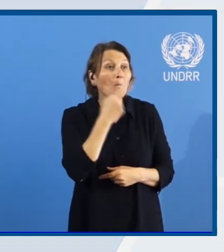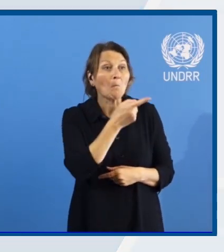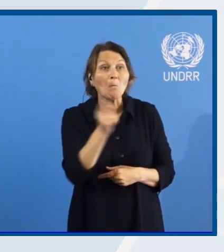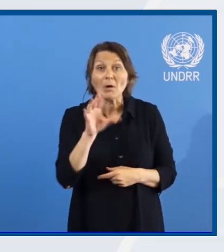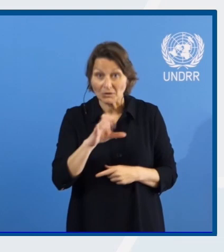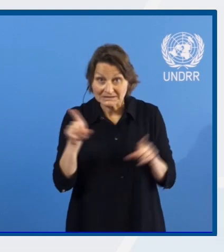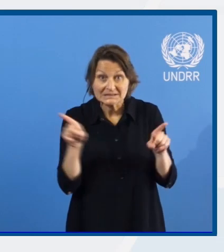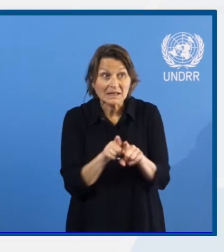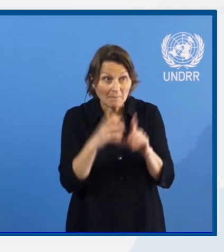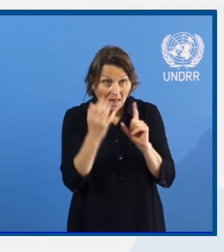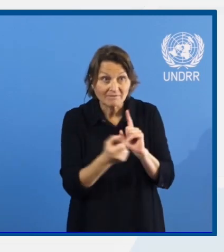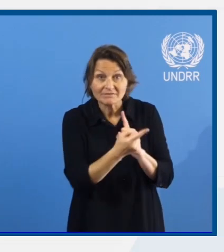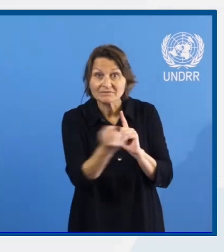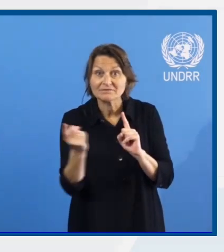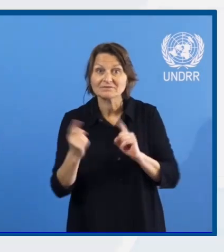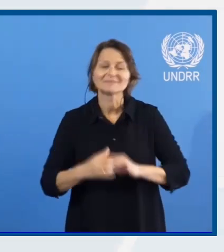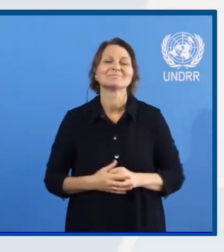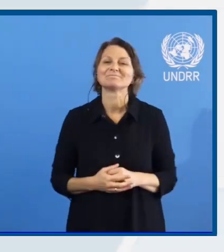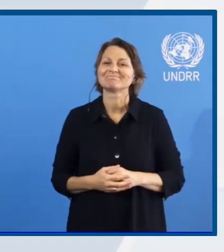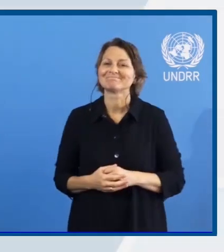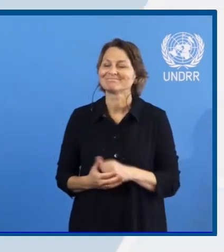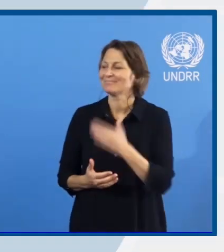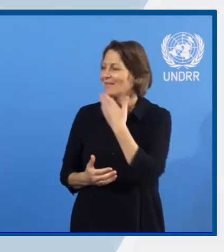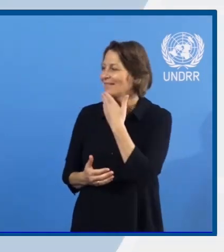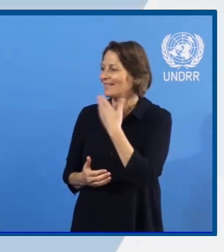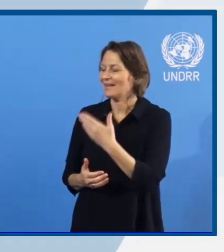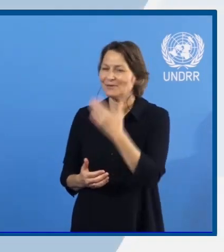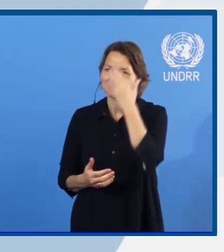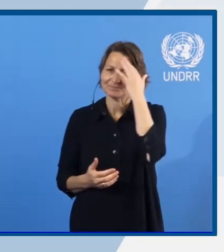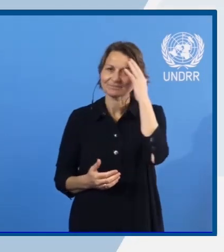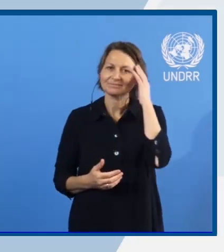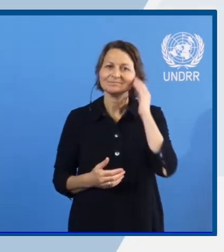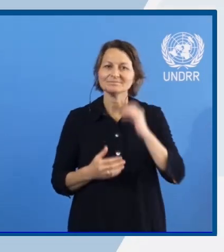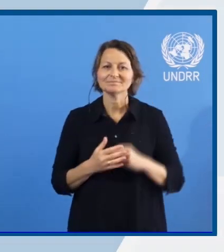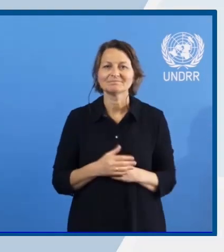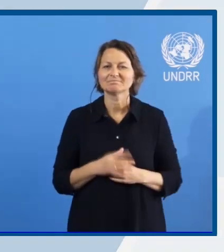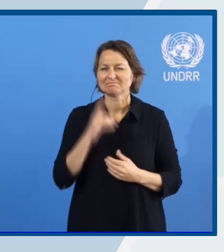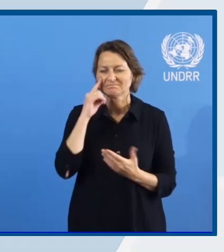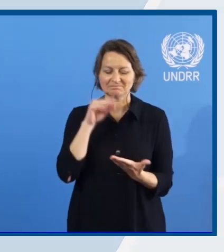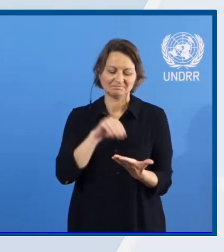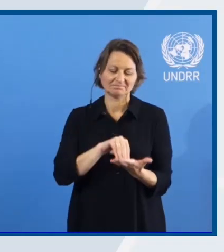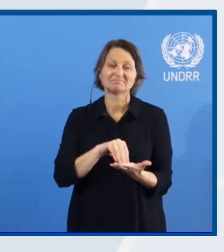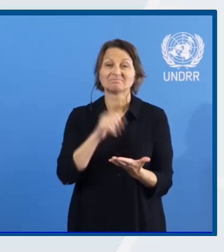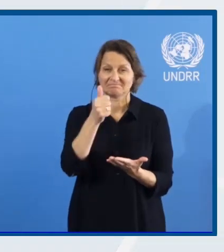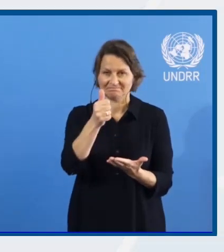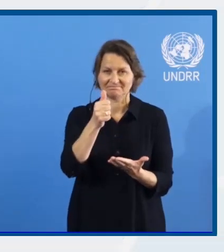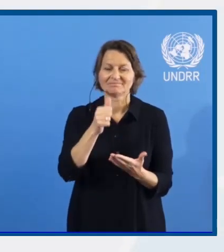you. Thank you for the question. I will hold the panel off a little bit, but please take note, because I'm going to turn to one of